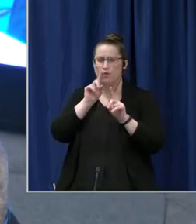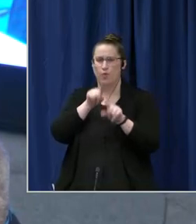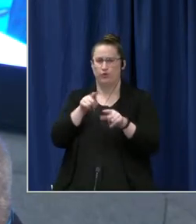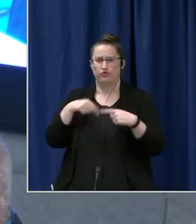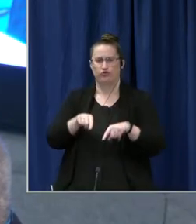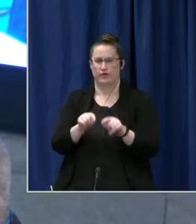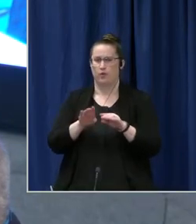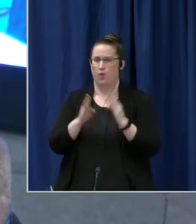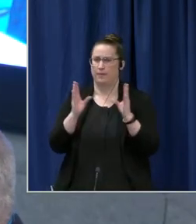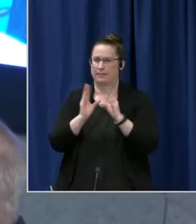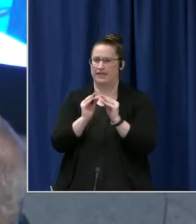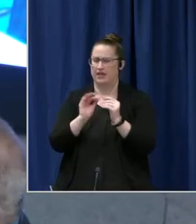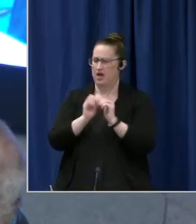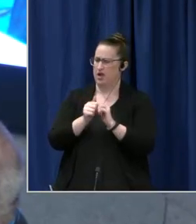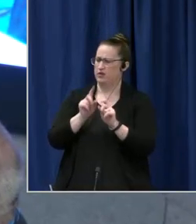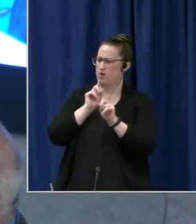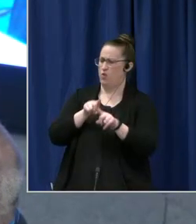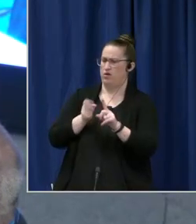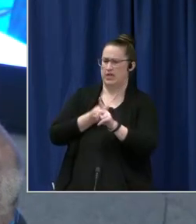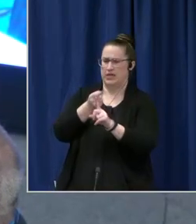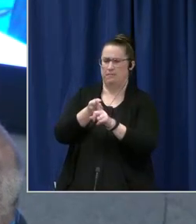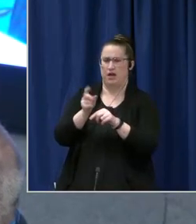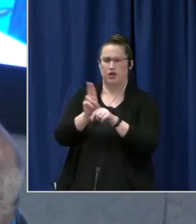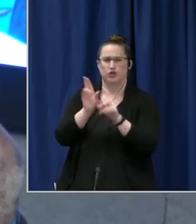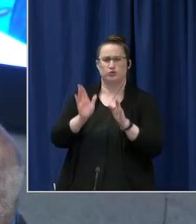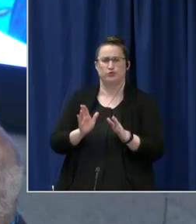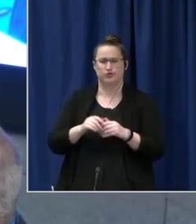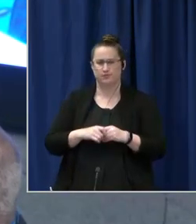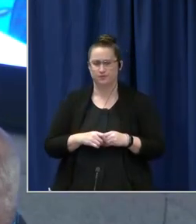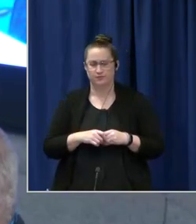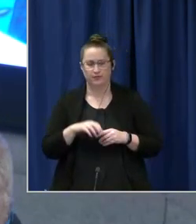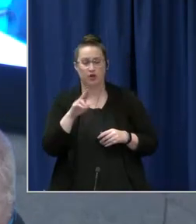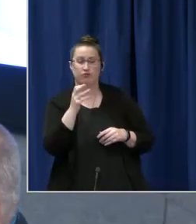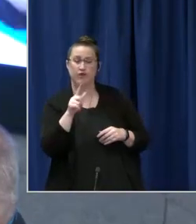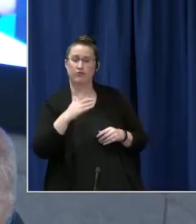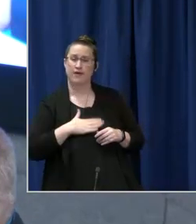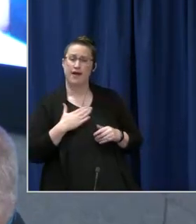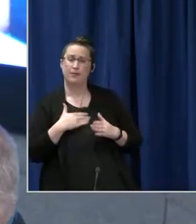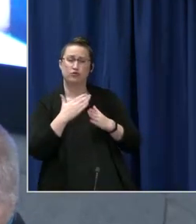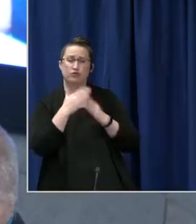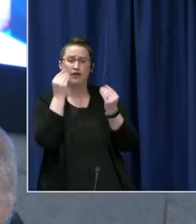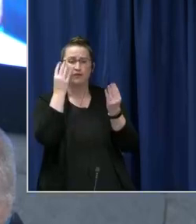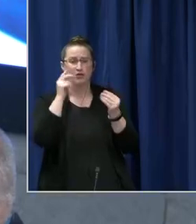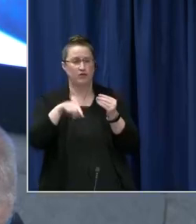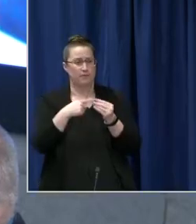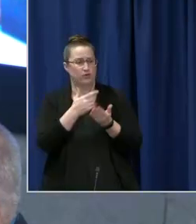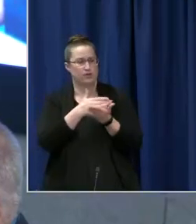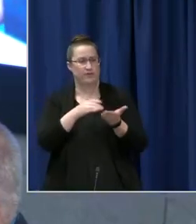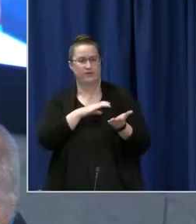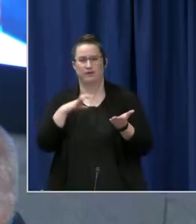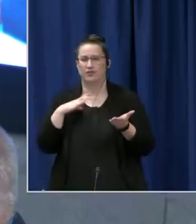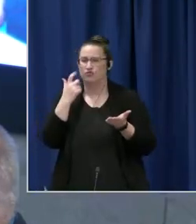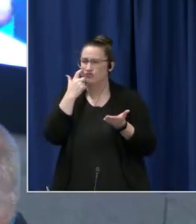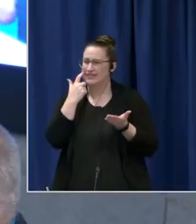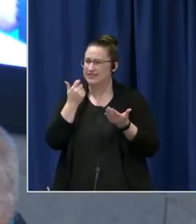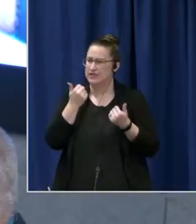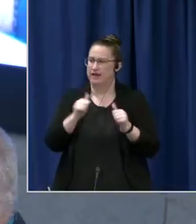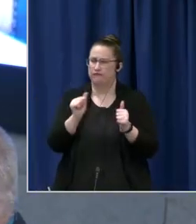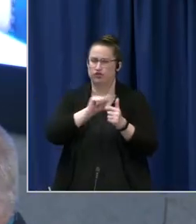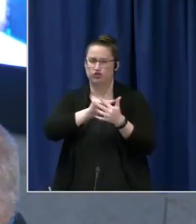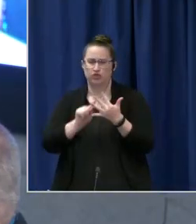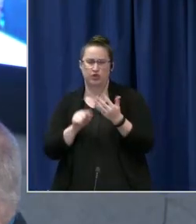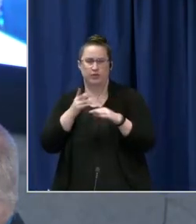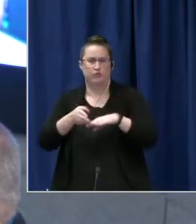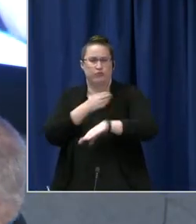meeting. How does that order affect consumers? So we're happy to share some information on some of the commission's recent efforts to improve